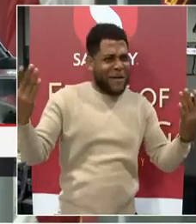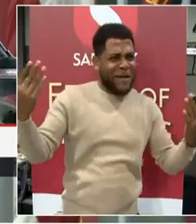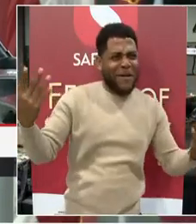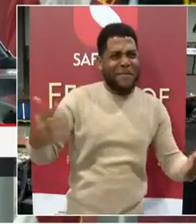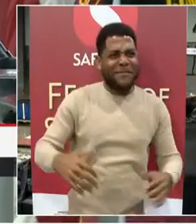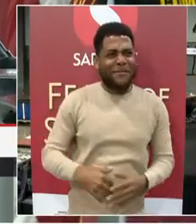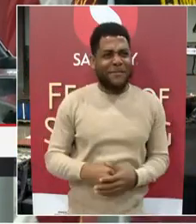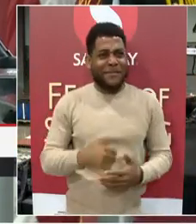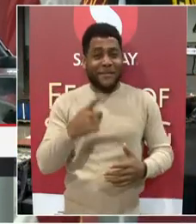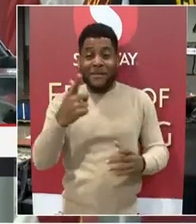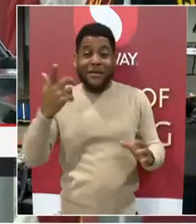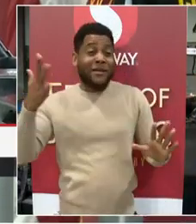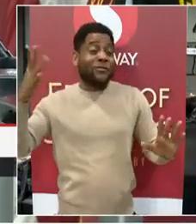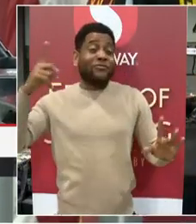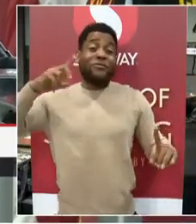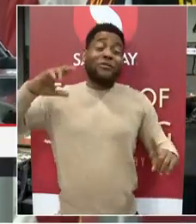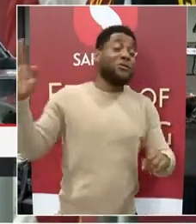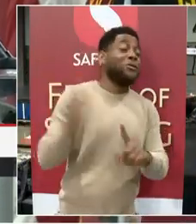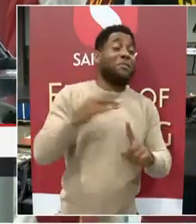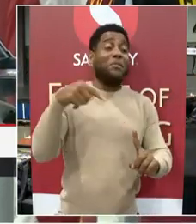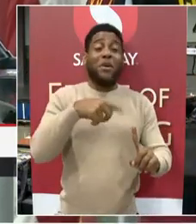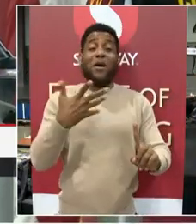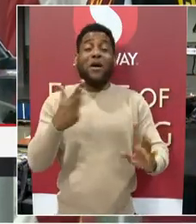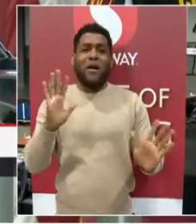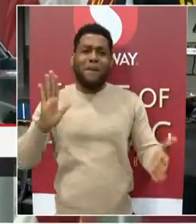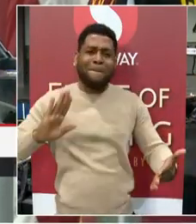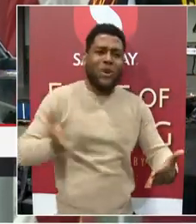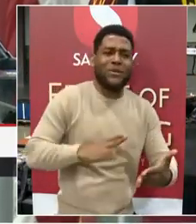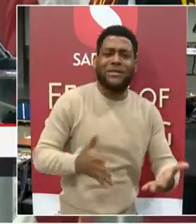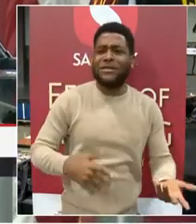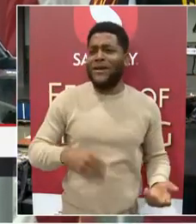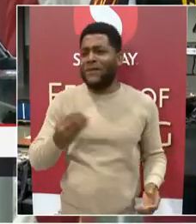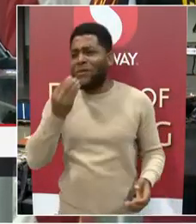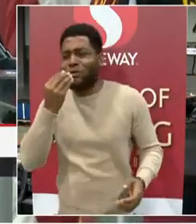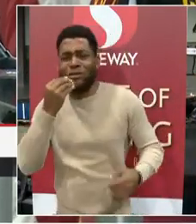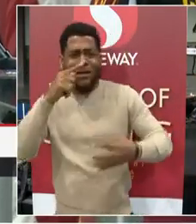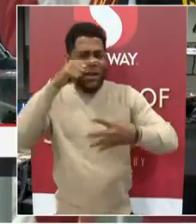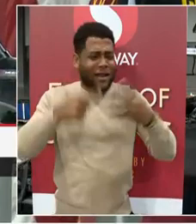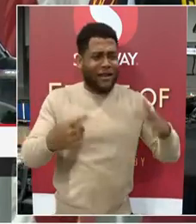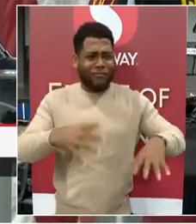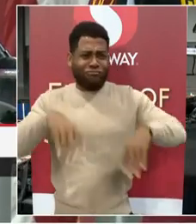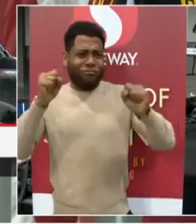and good food when we're at the party. So DJ,